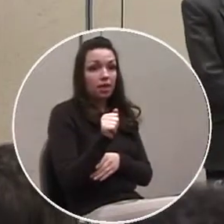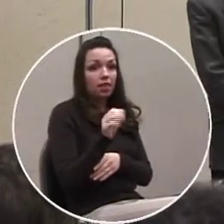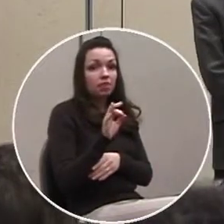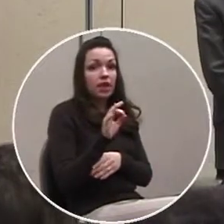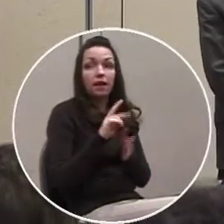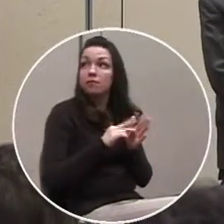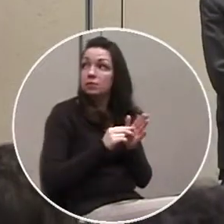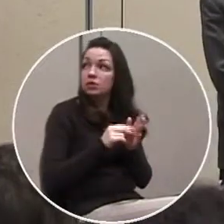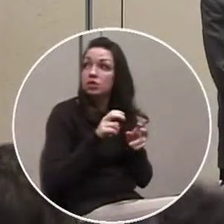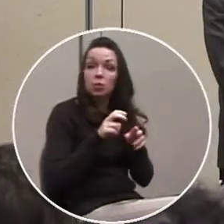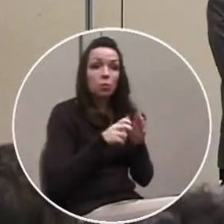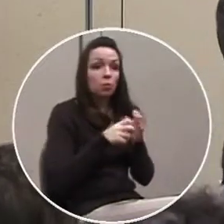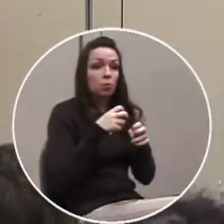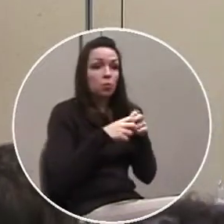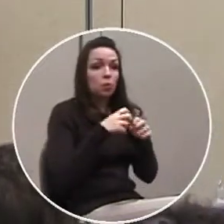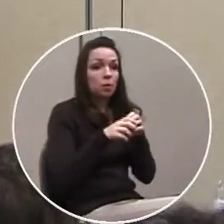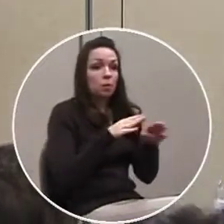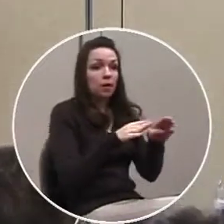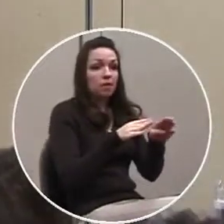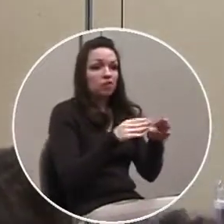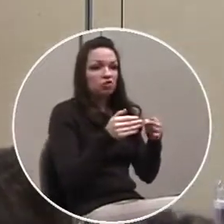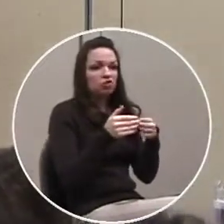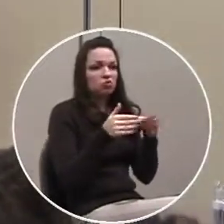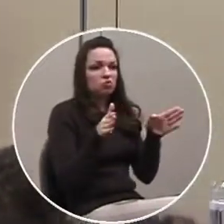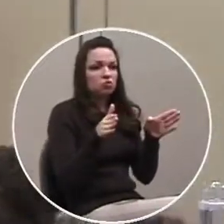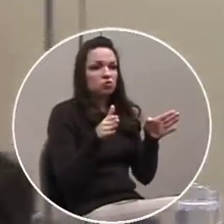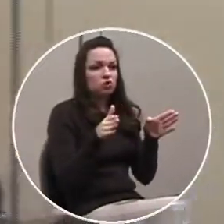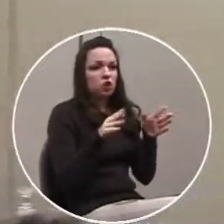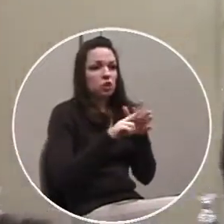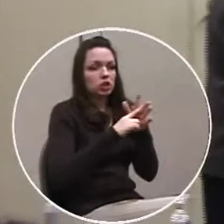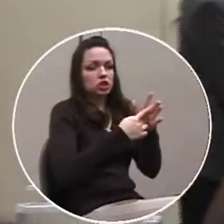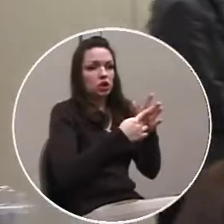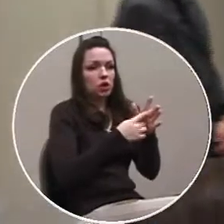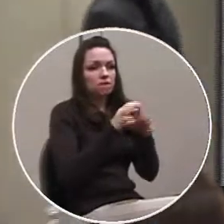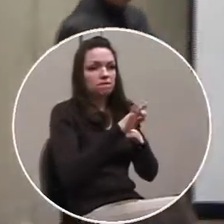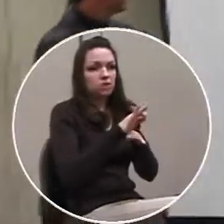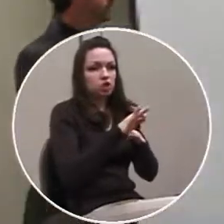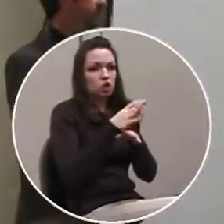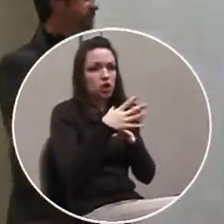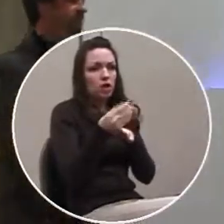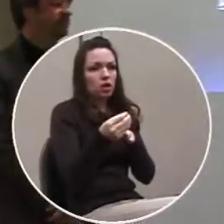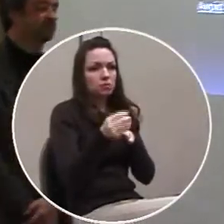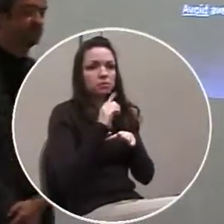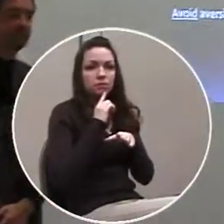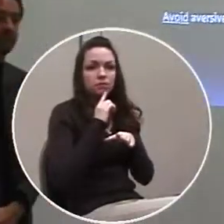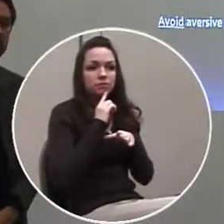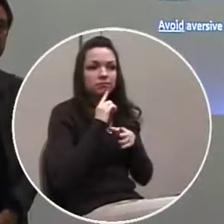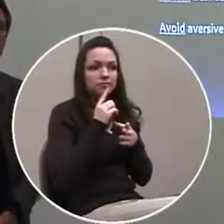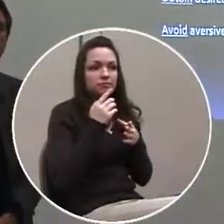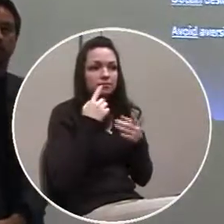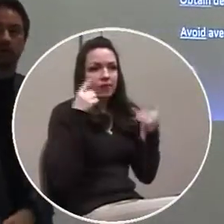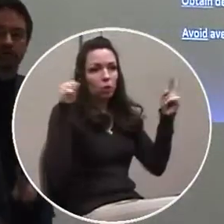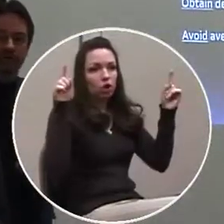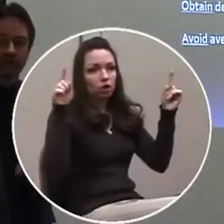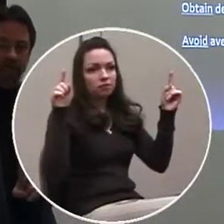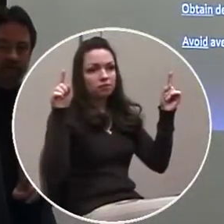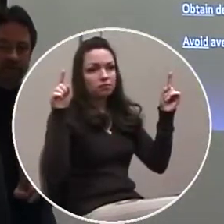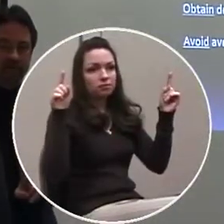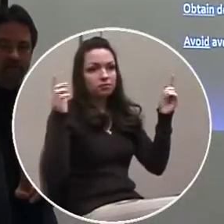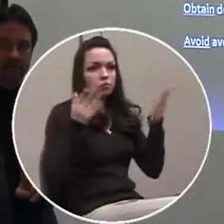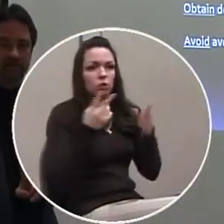Problem behaviors generally generate functional outcomes. That is, they work. What are the